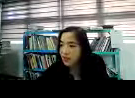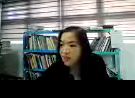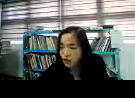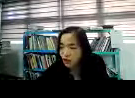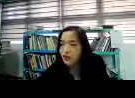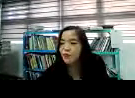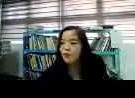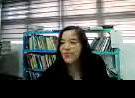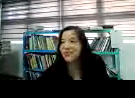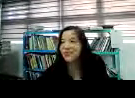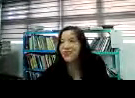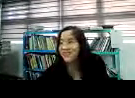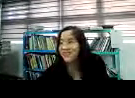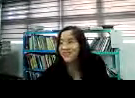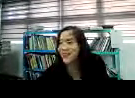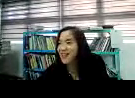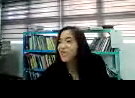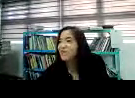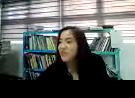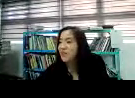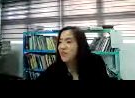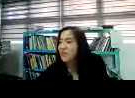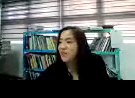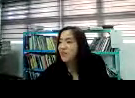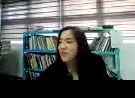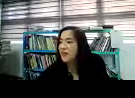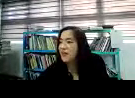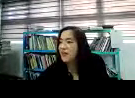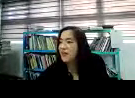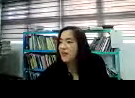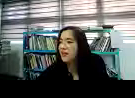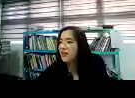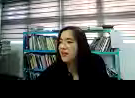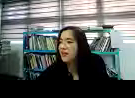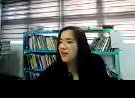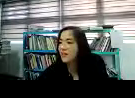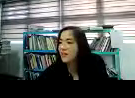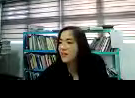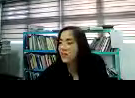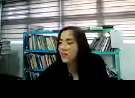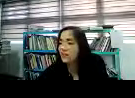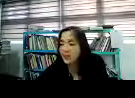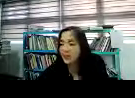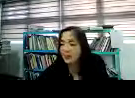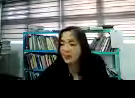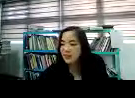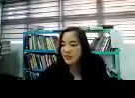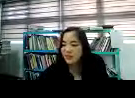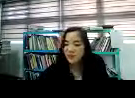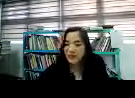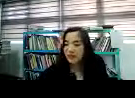pagka na-download nyo po yung material. Okay? And then another one, ayan, hopefully nakikita